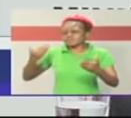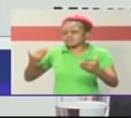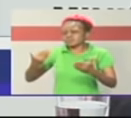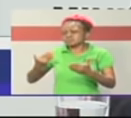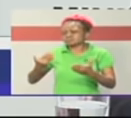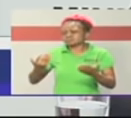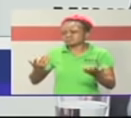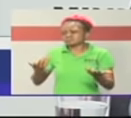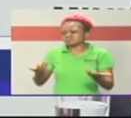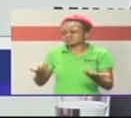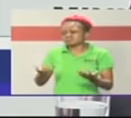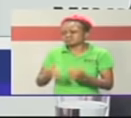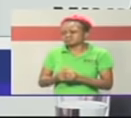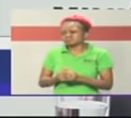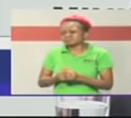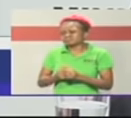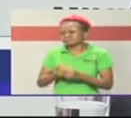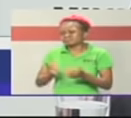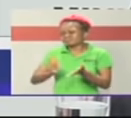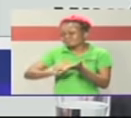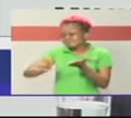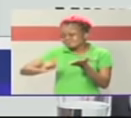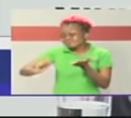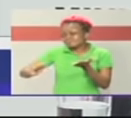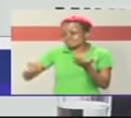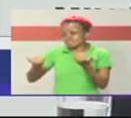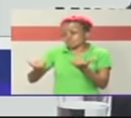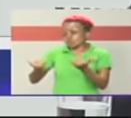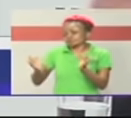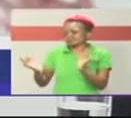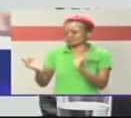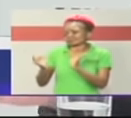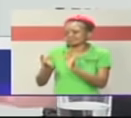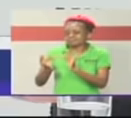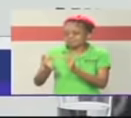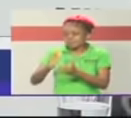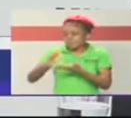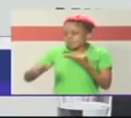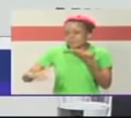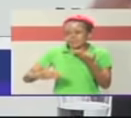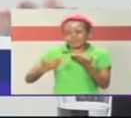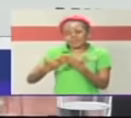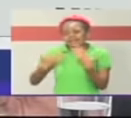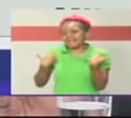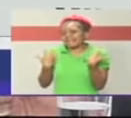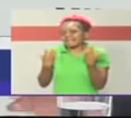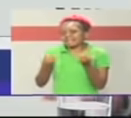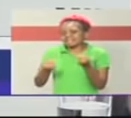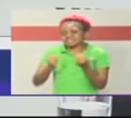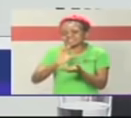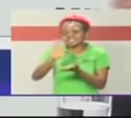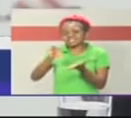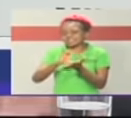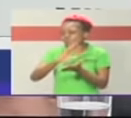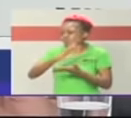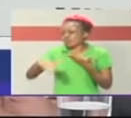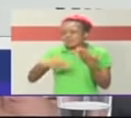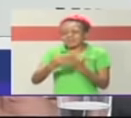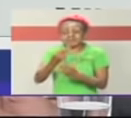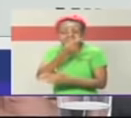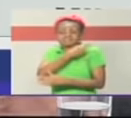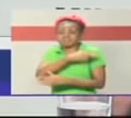It is now an electronic format where all health centers, all hospitals, all private